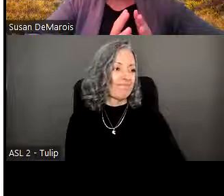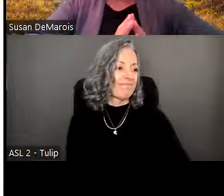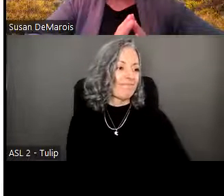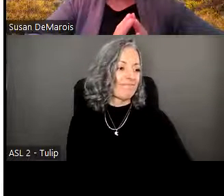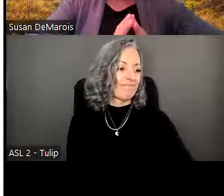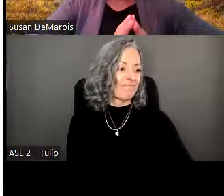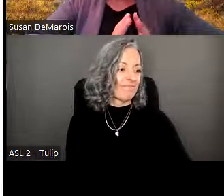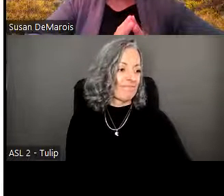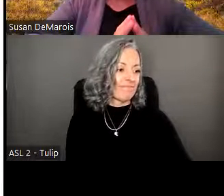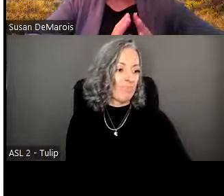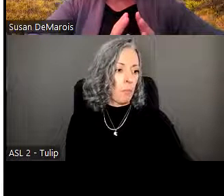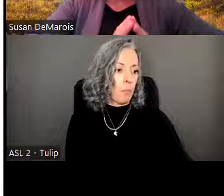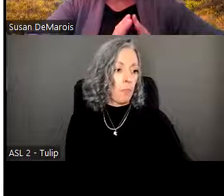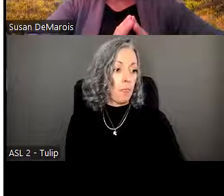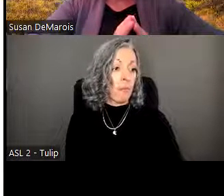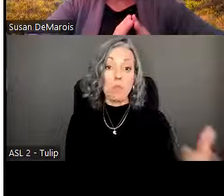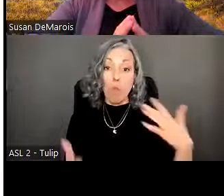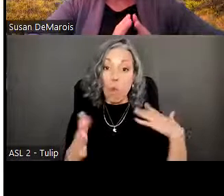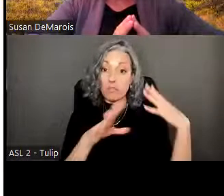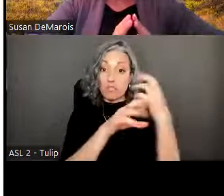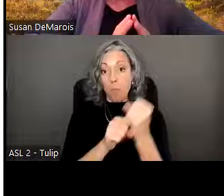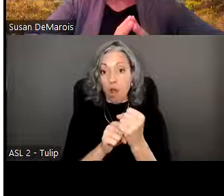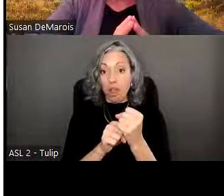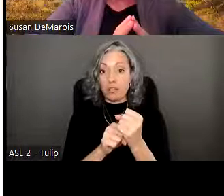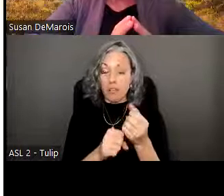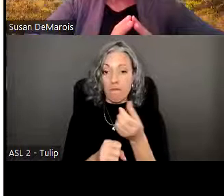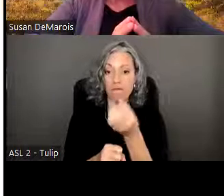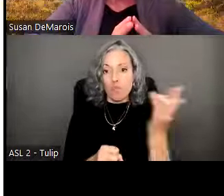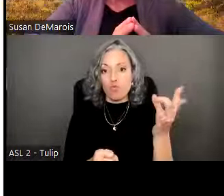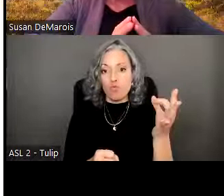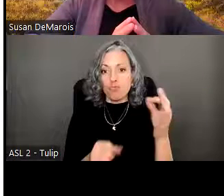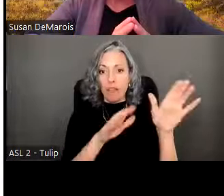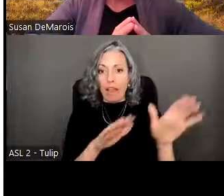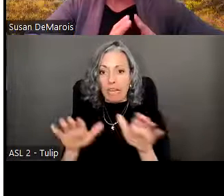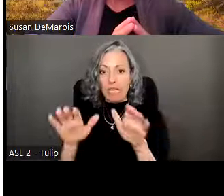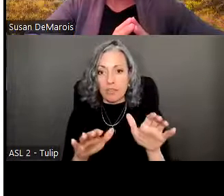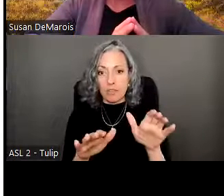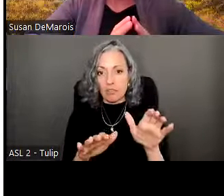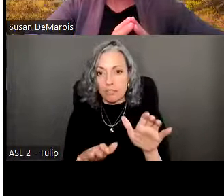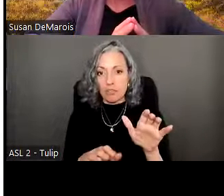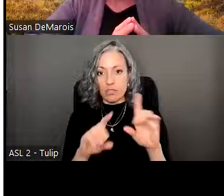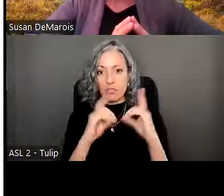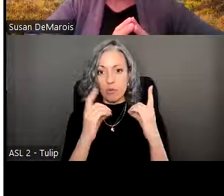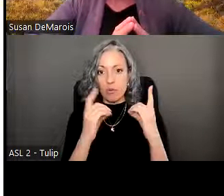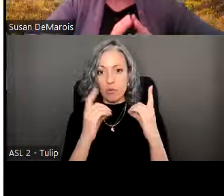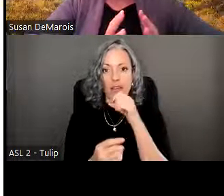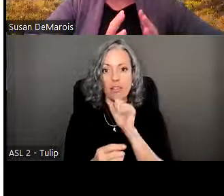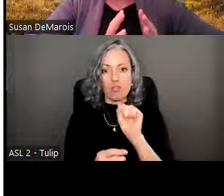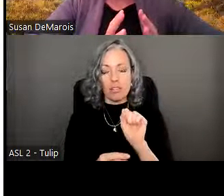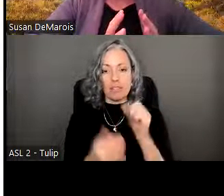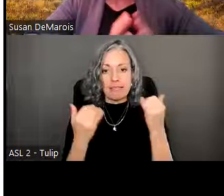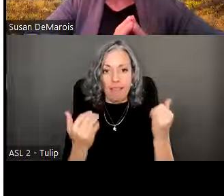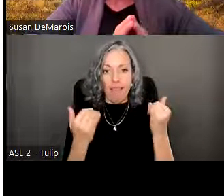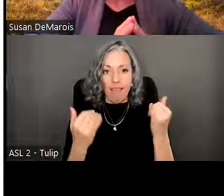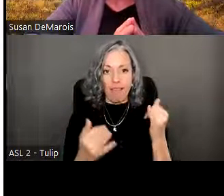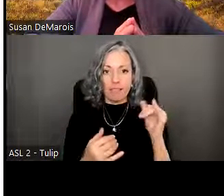I wanted to just summarize a few of the activities underway at the Department of Aging today.